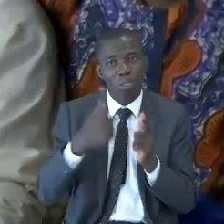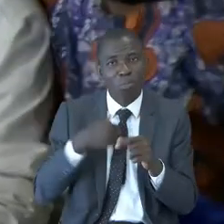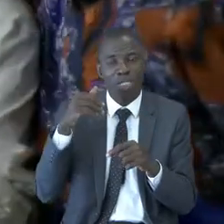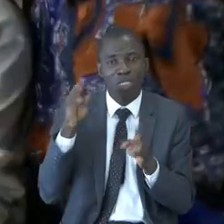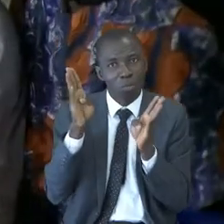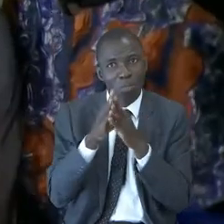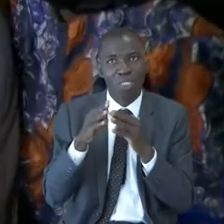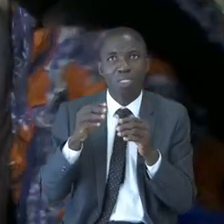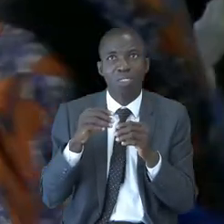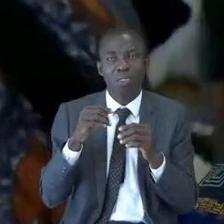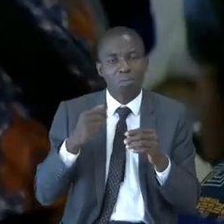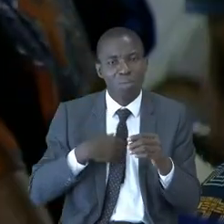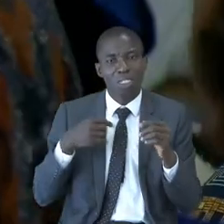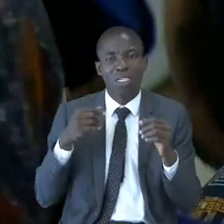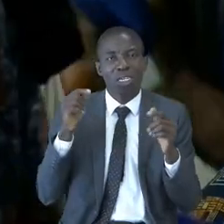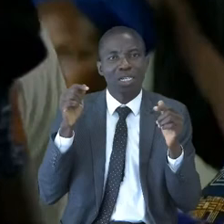Counselors,